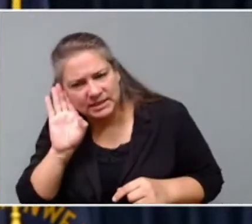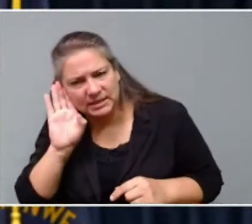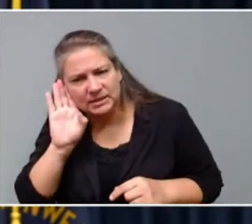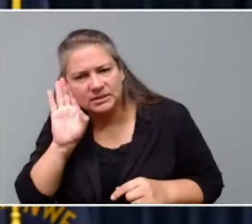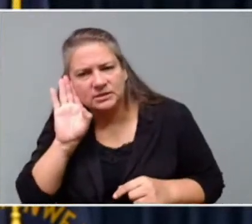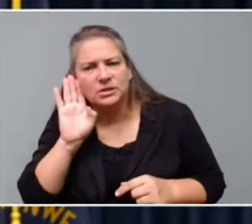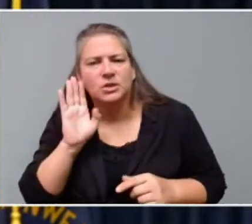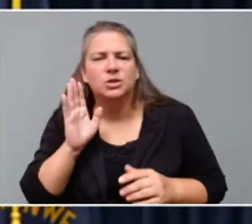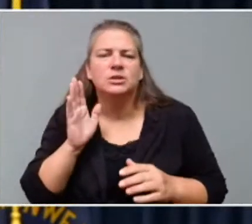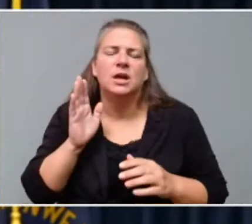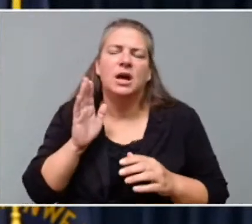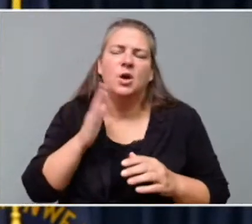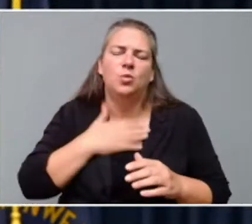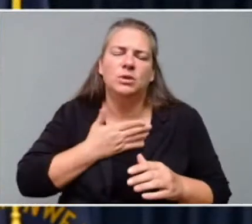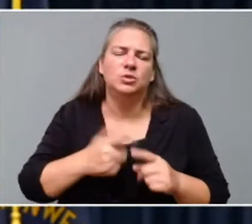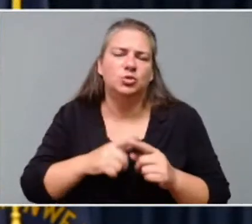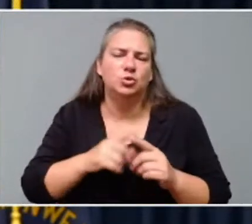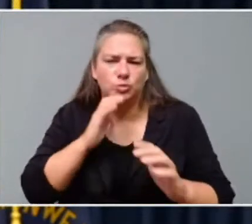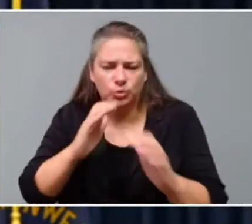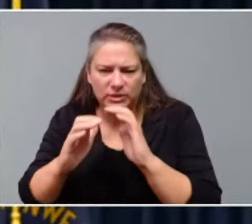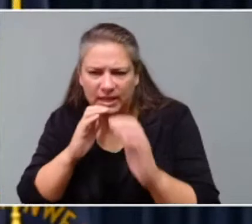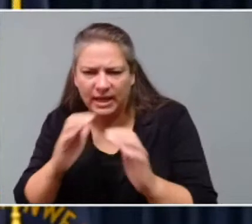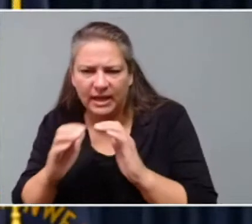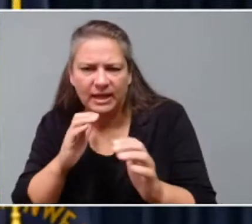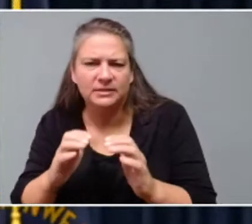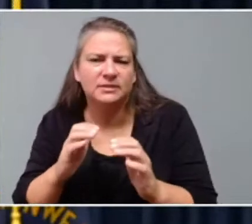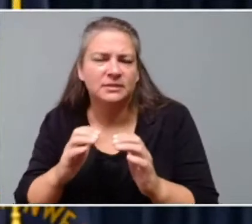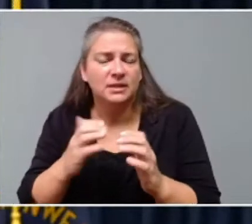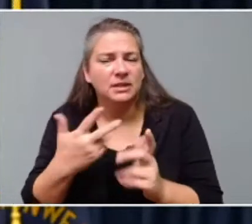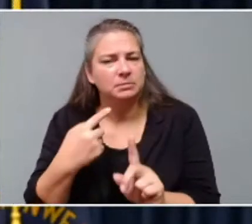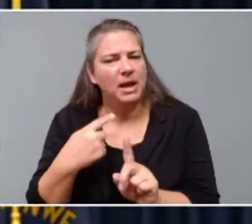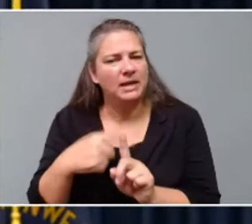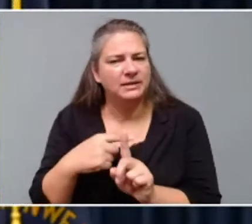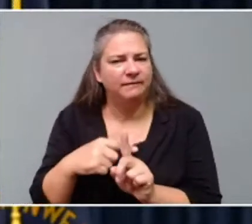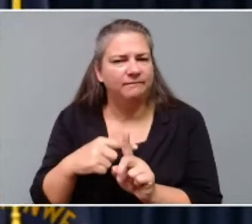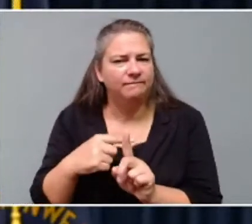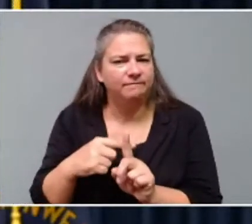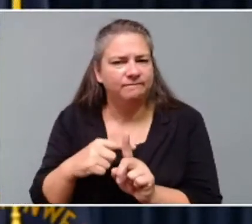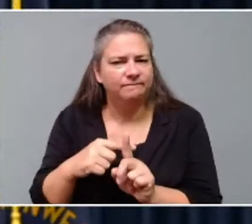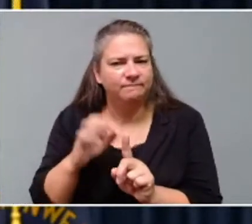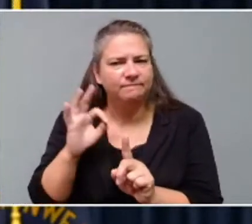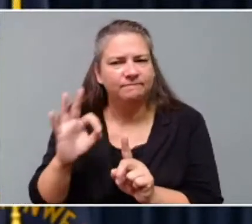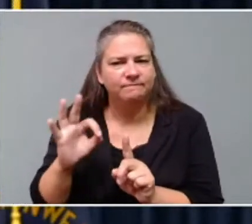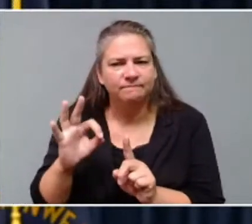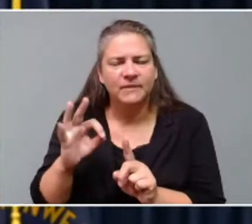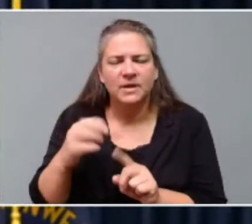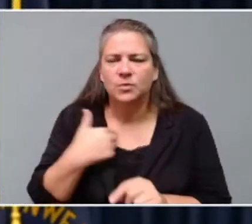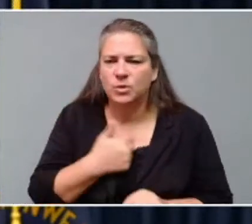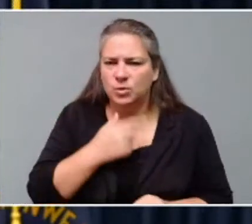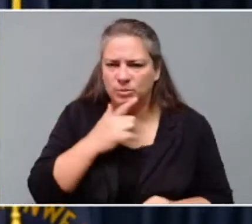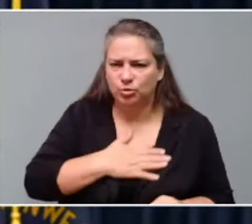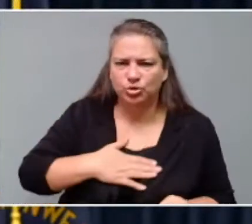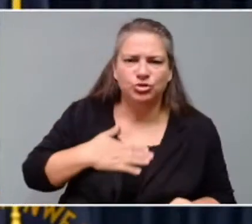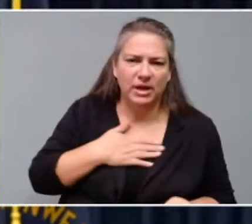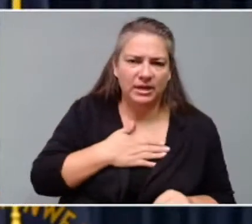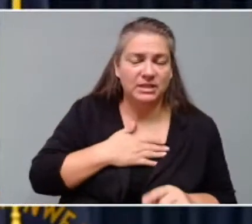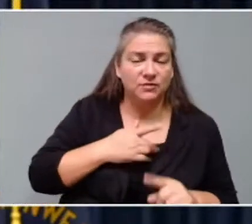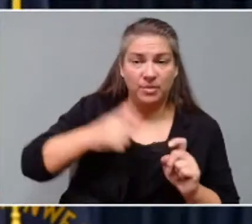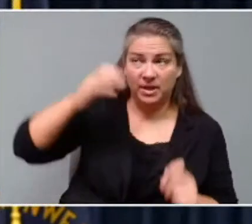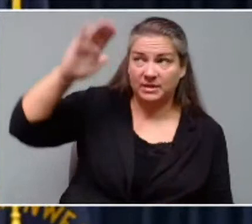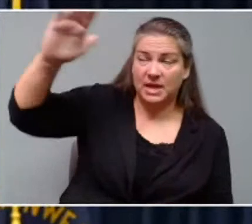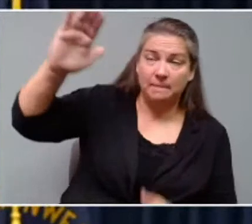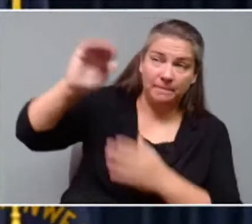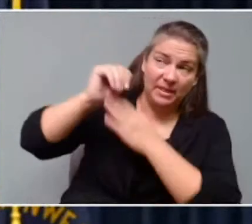been very positive, and we as administration certainly greatly appreciate it, and that's all the way from the top leadership